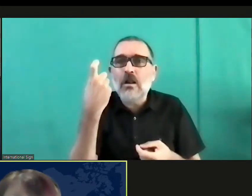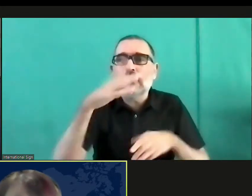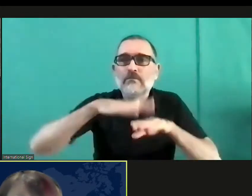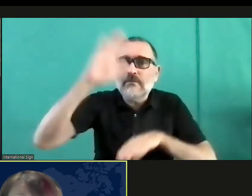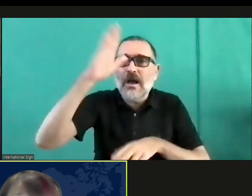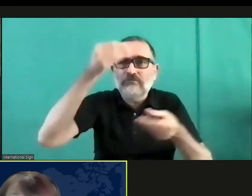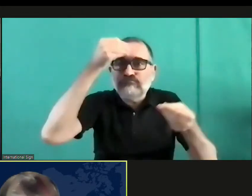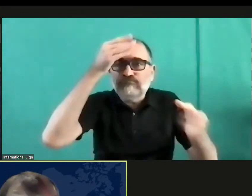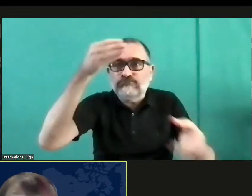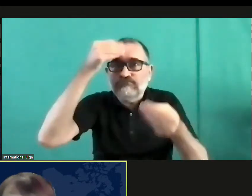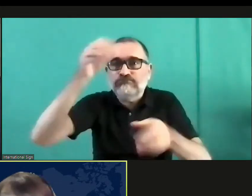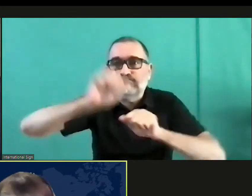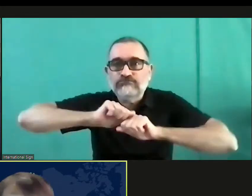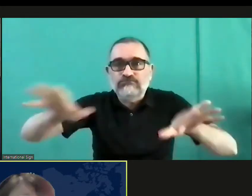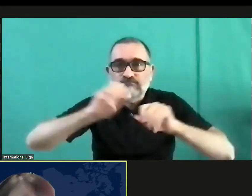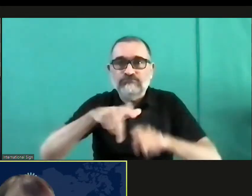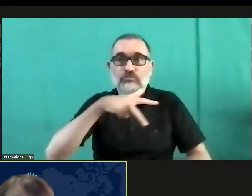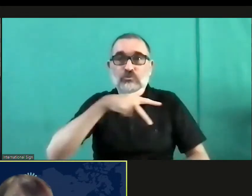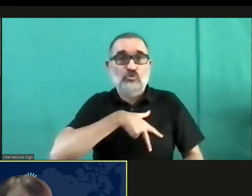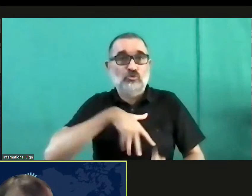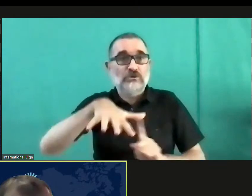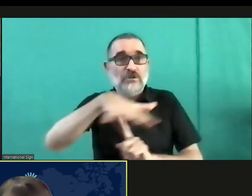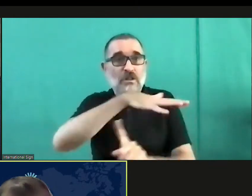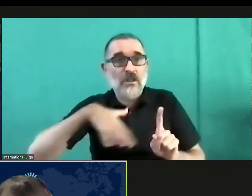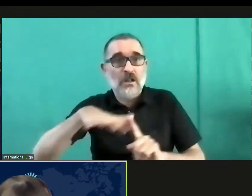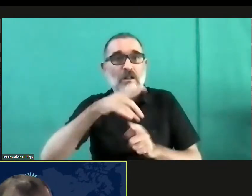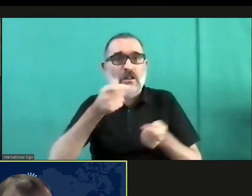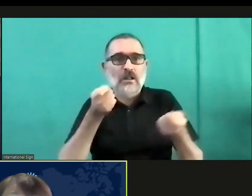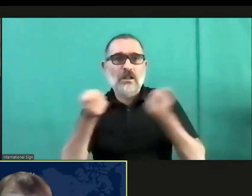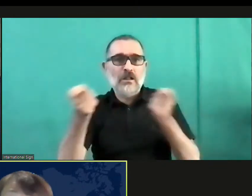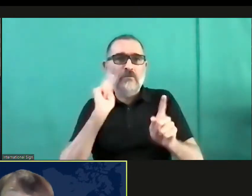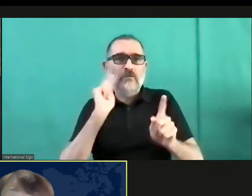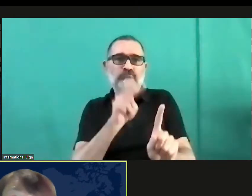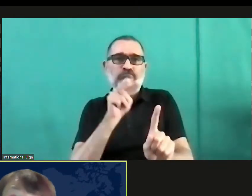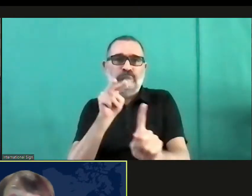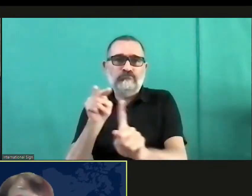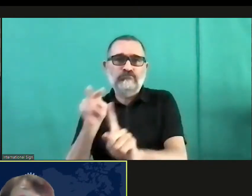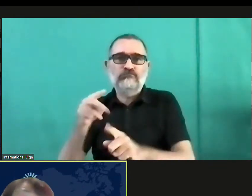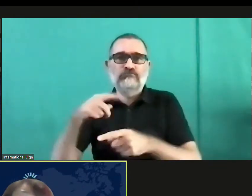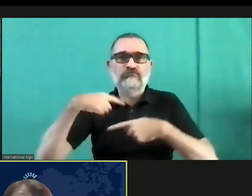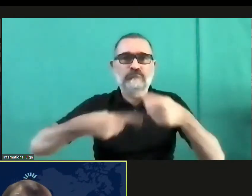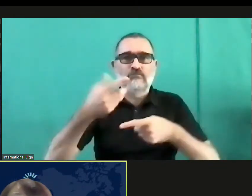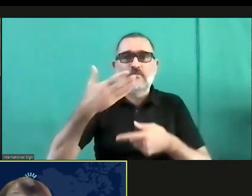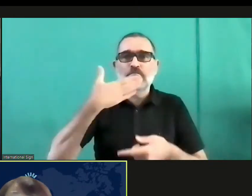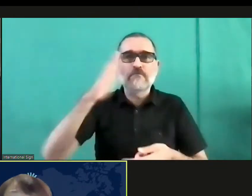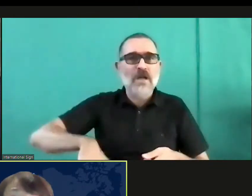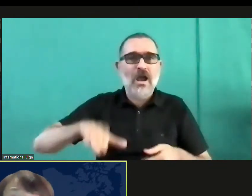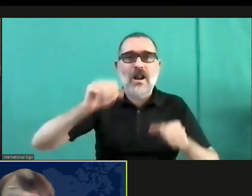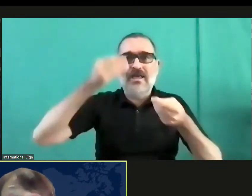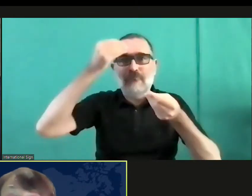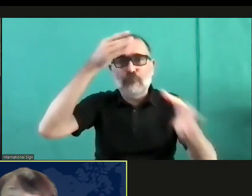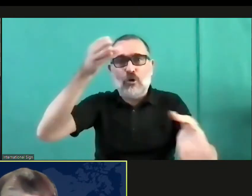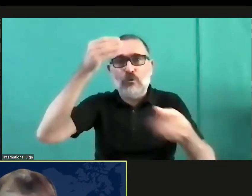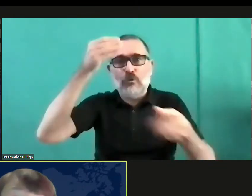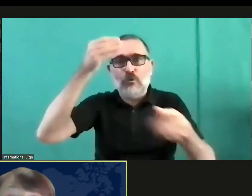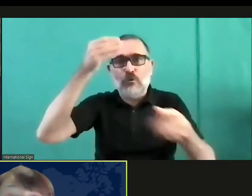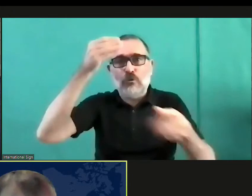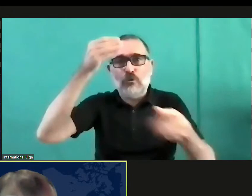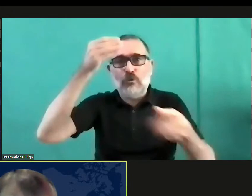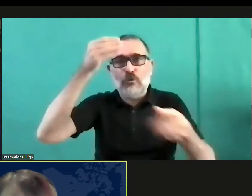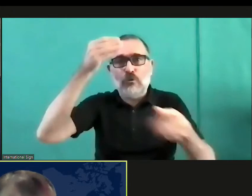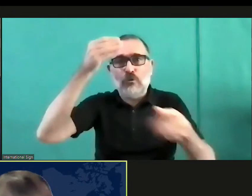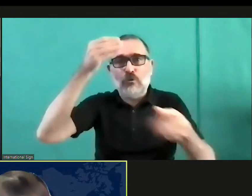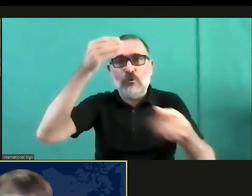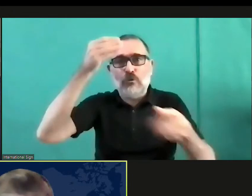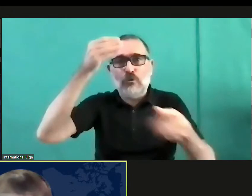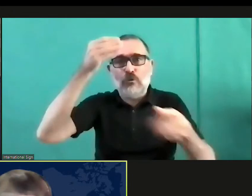Central America, we're working on front of package labeling right now. And we've spoken with the groups in Central America, and they